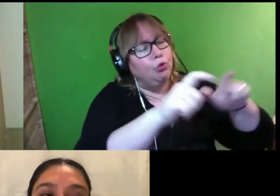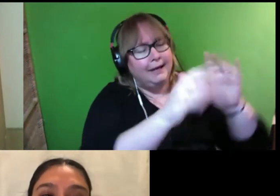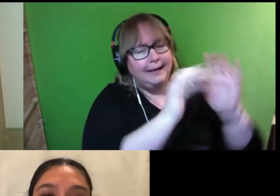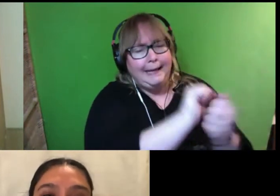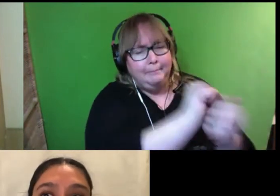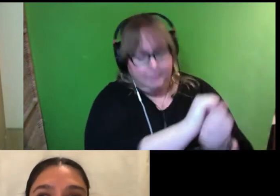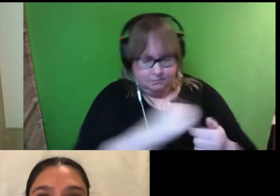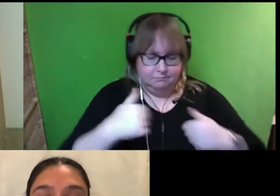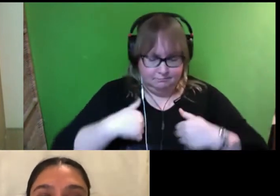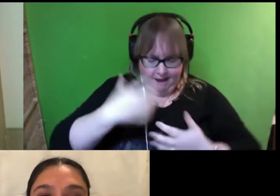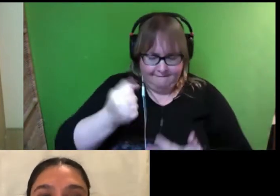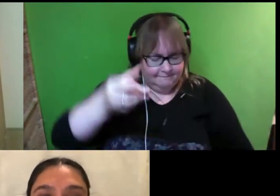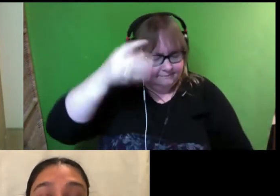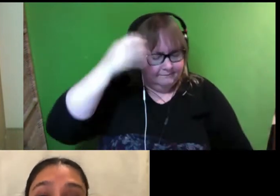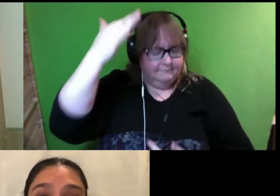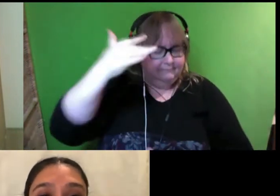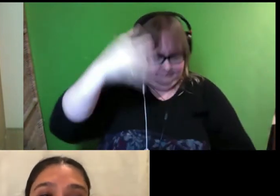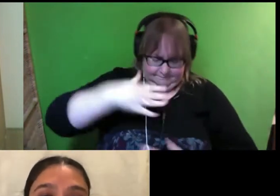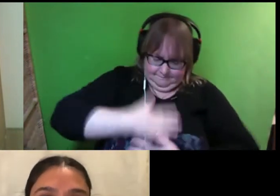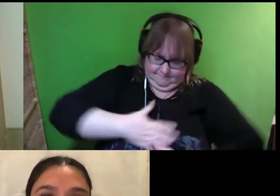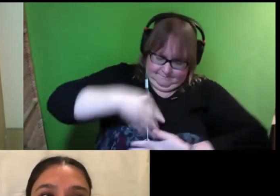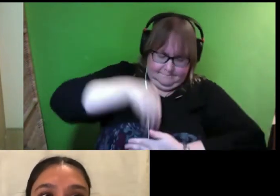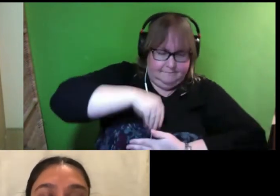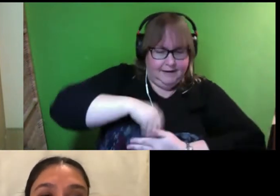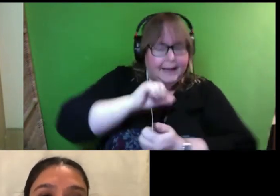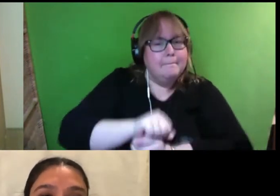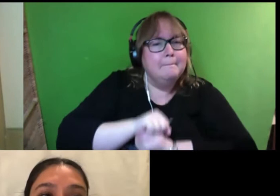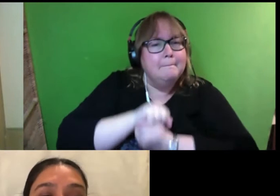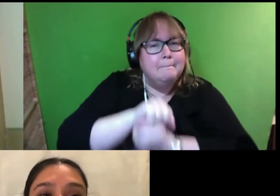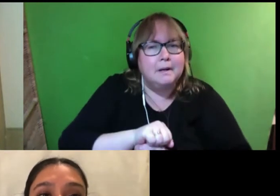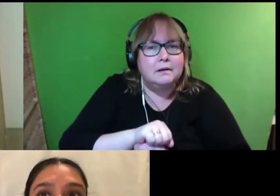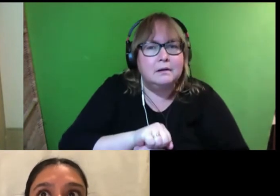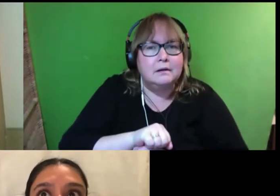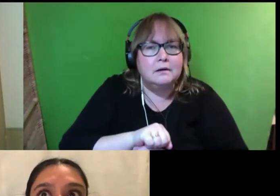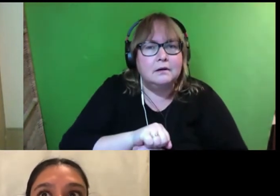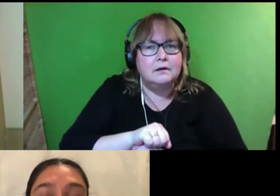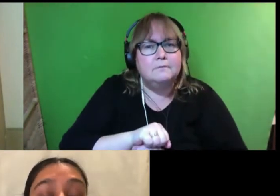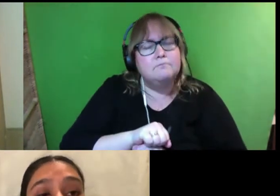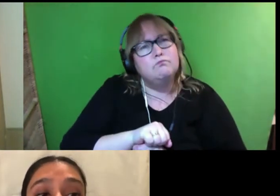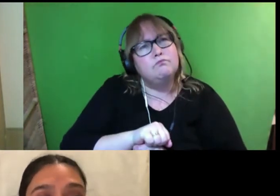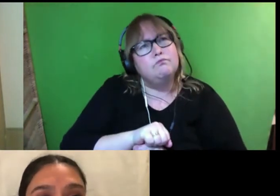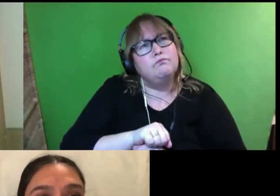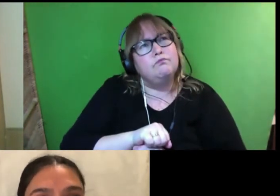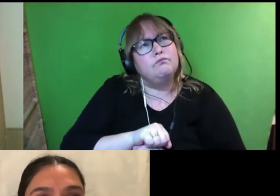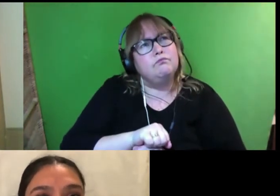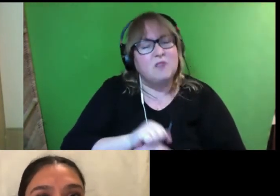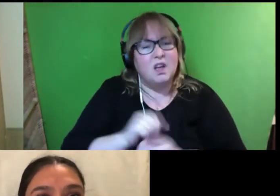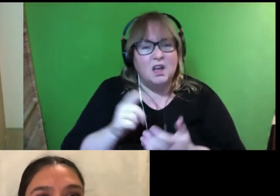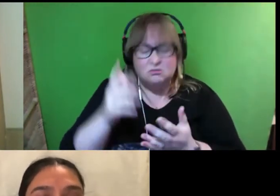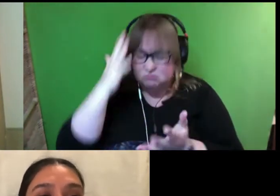in a very mutual and mutually related way, that there's no loss